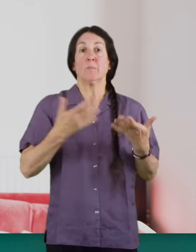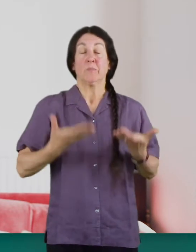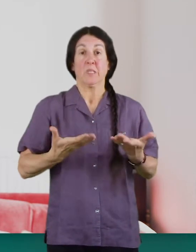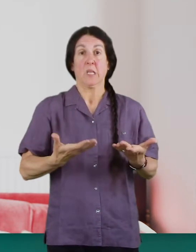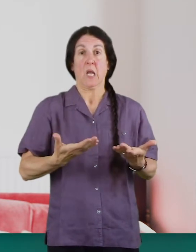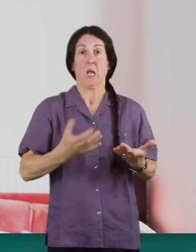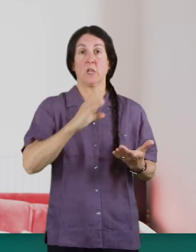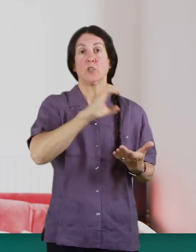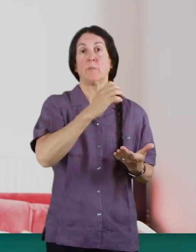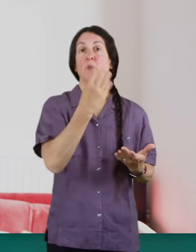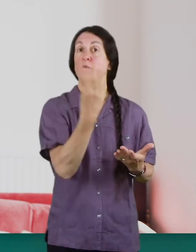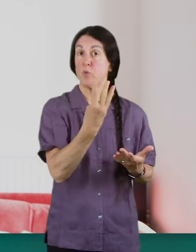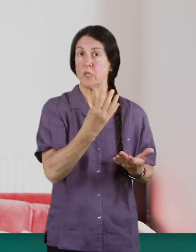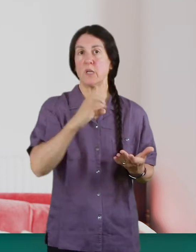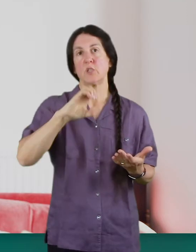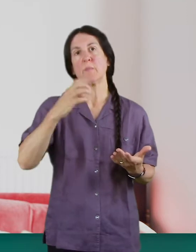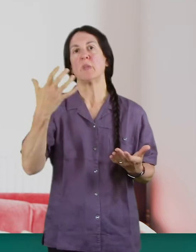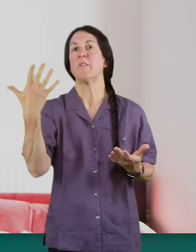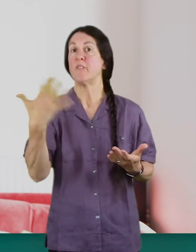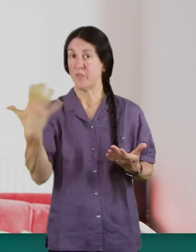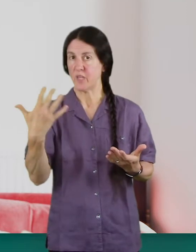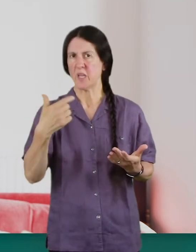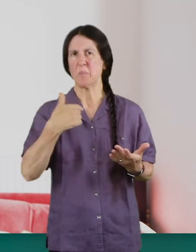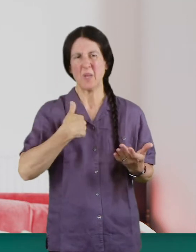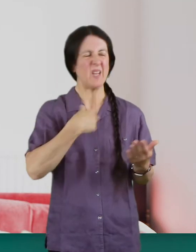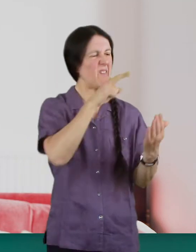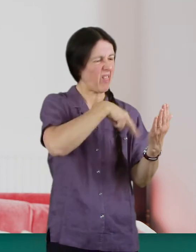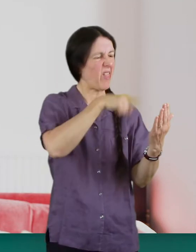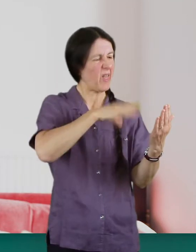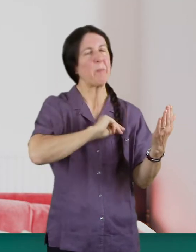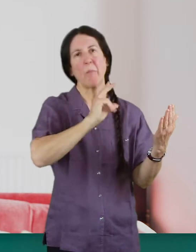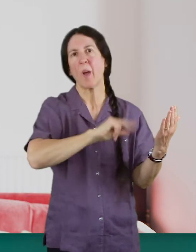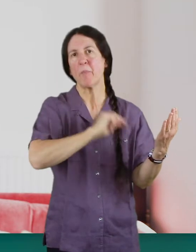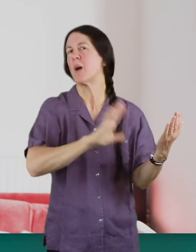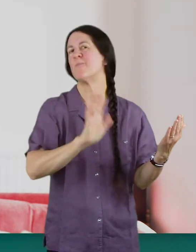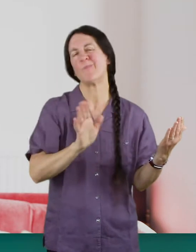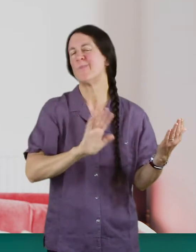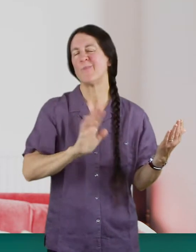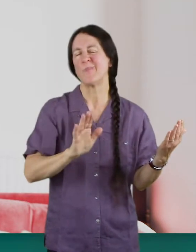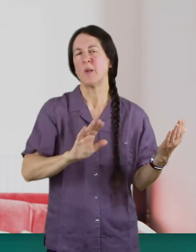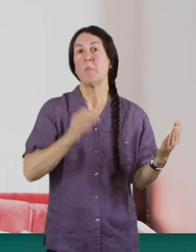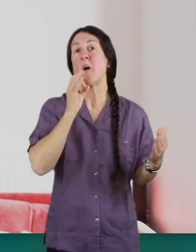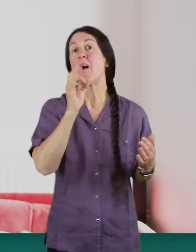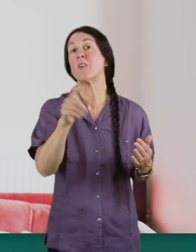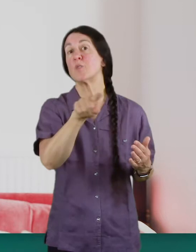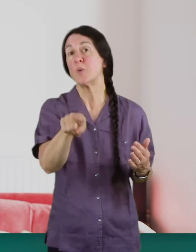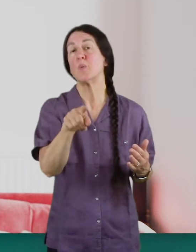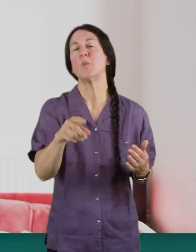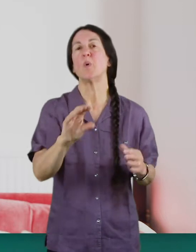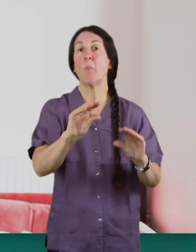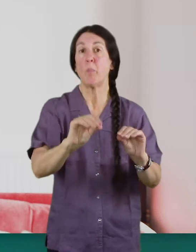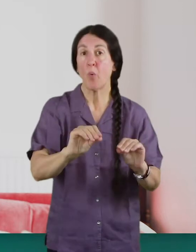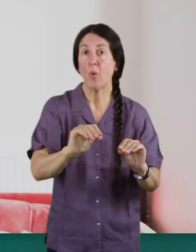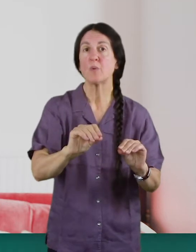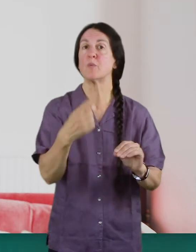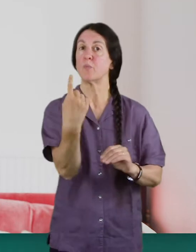not going to be able to read it today, but I think it's really worthwhile taking a minute or 5 to have a read of these 2 chapters so that when I